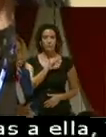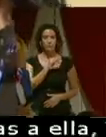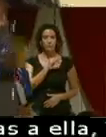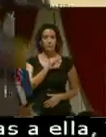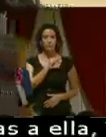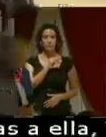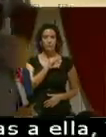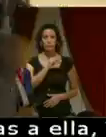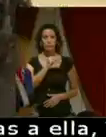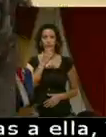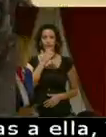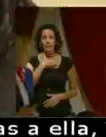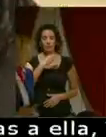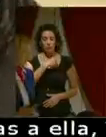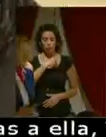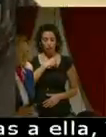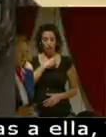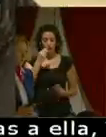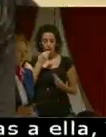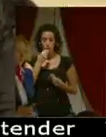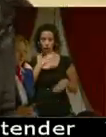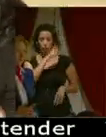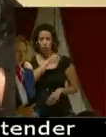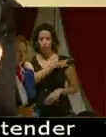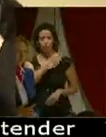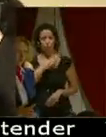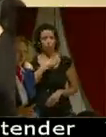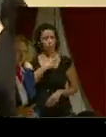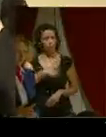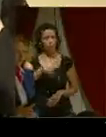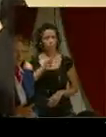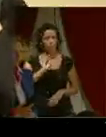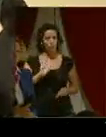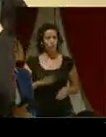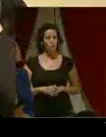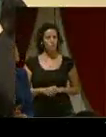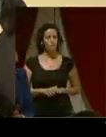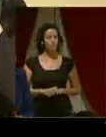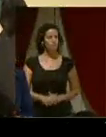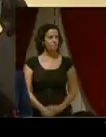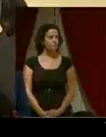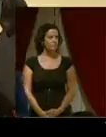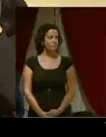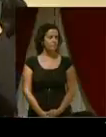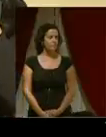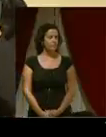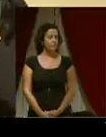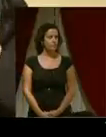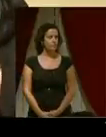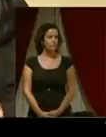I have a lot of difficulty understanding here, so if you could please pose the questions to